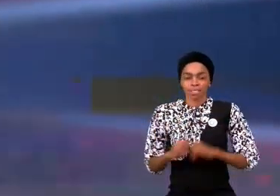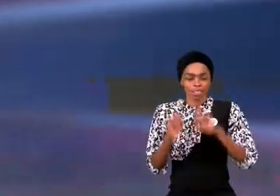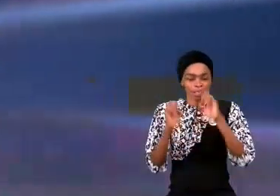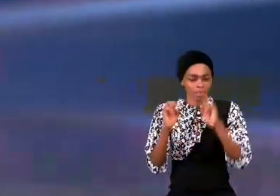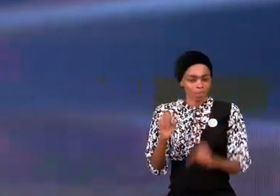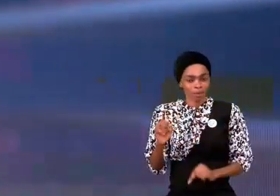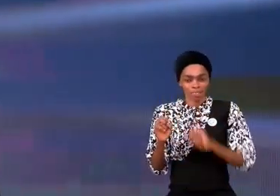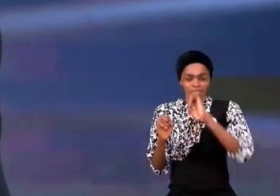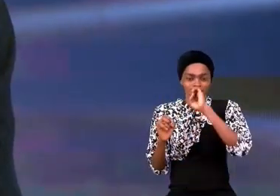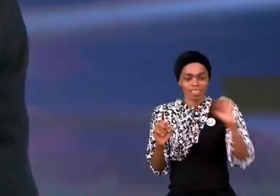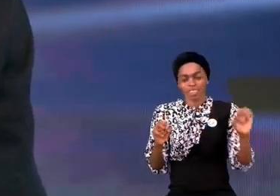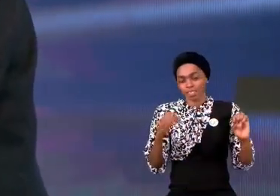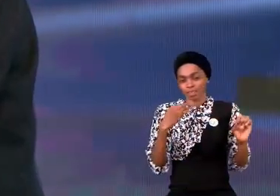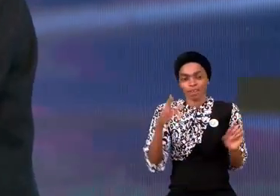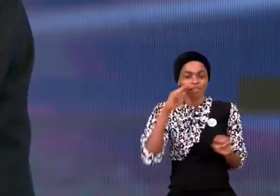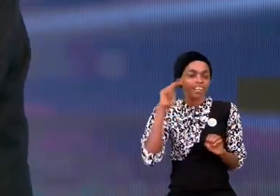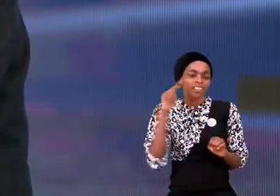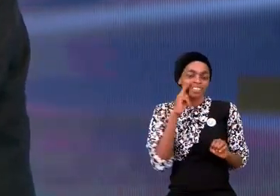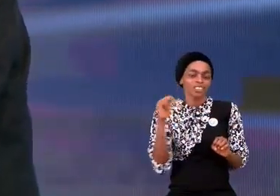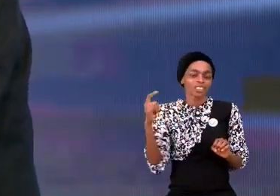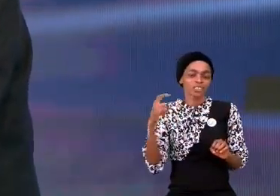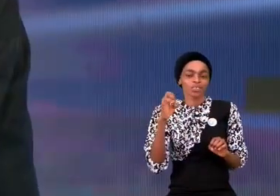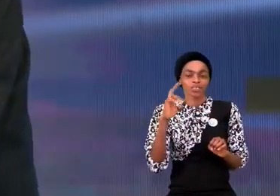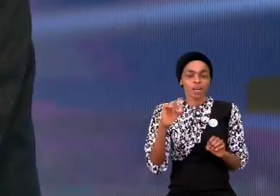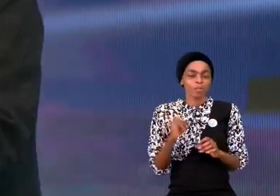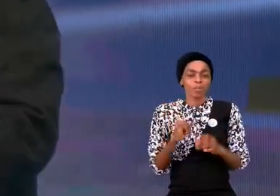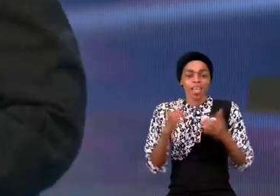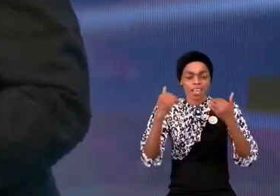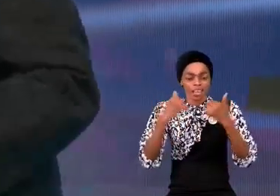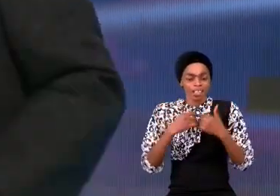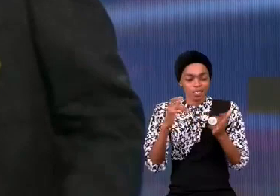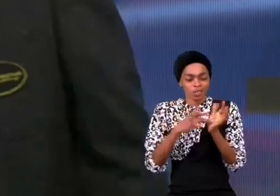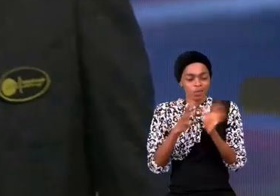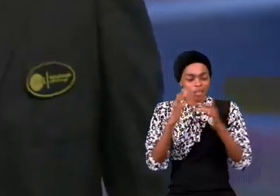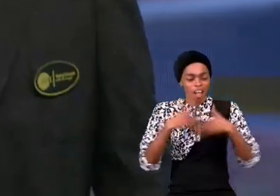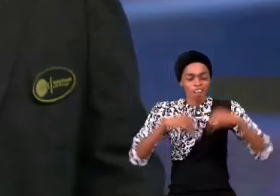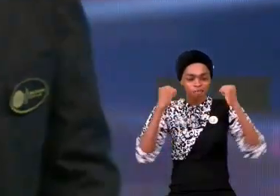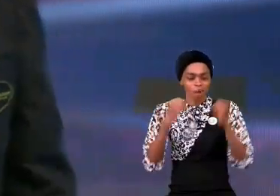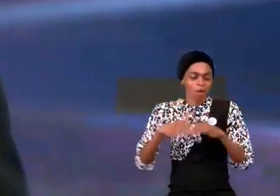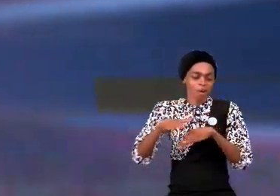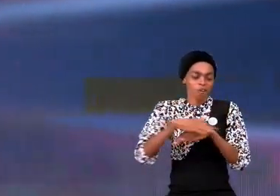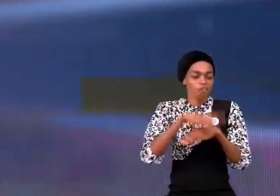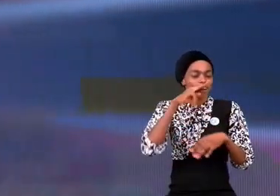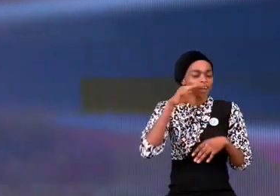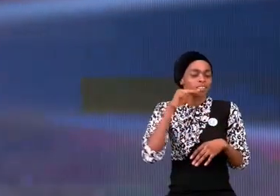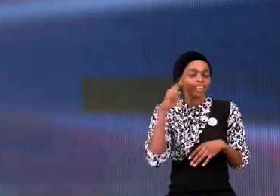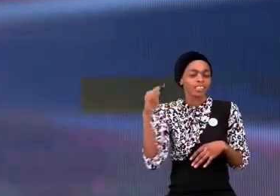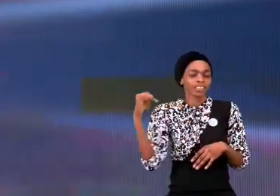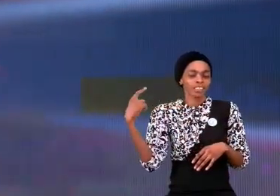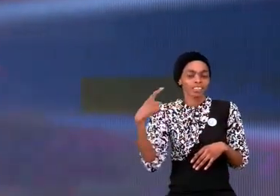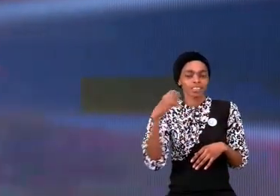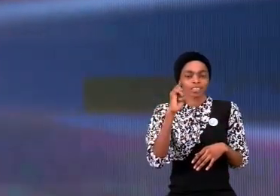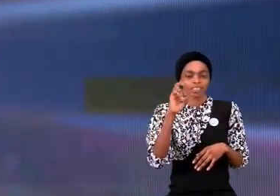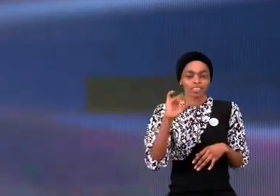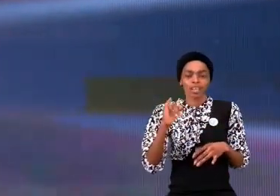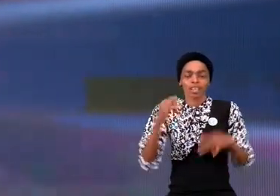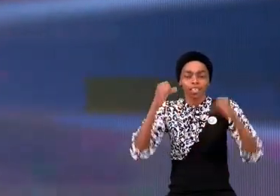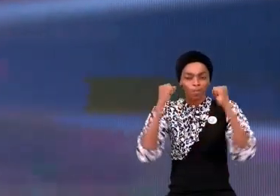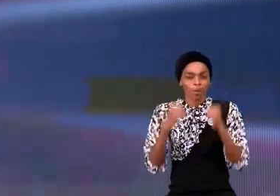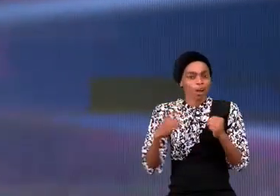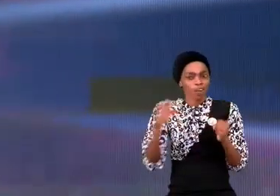is not limited to Jerusalem, Nazareth, or Capernaum. Look at the world, because he